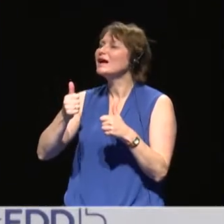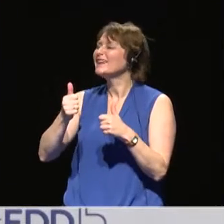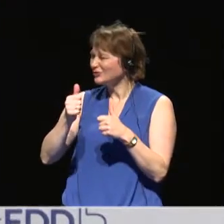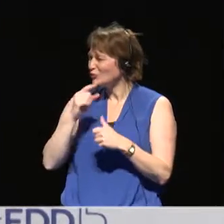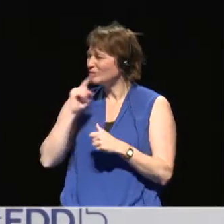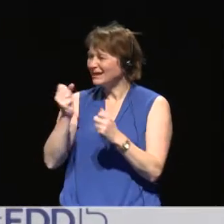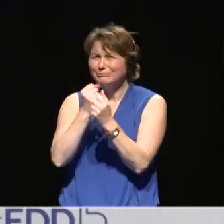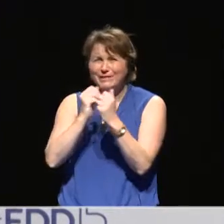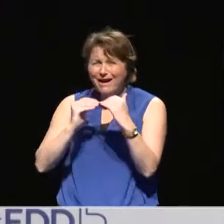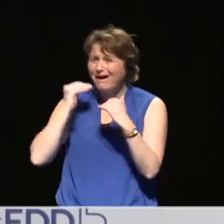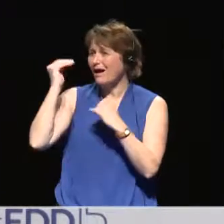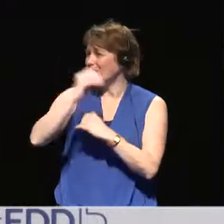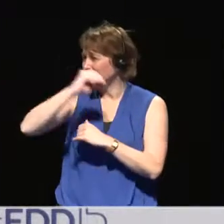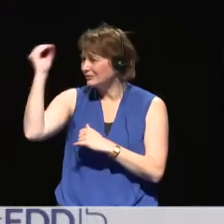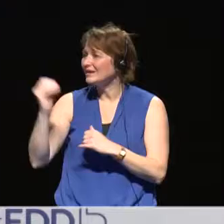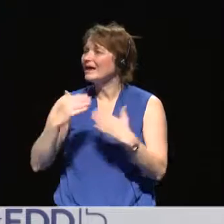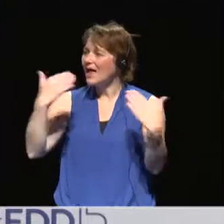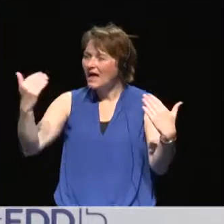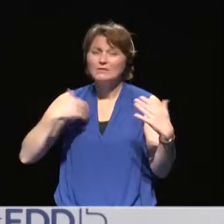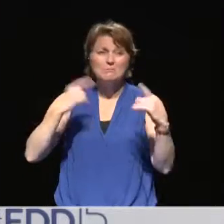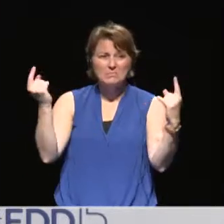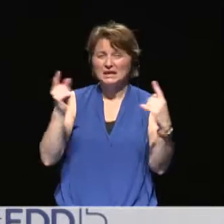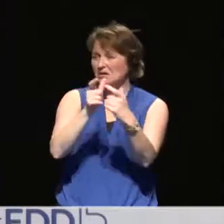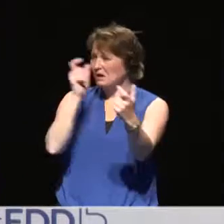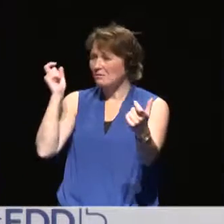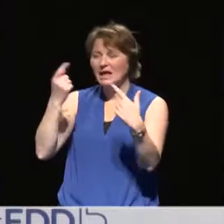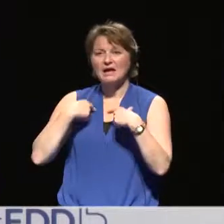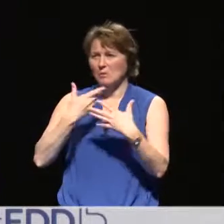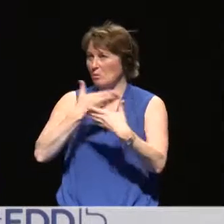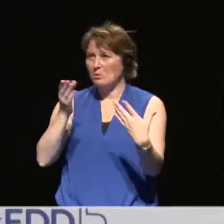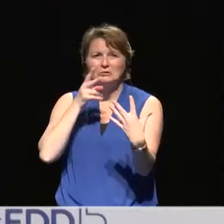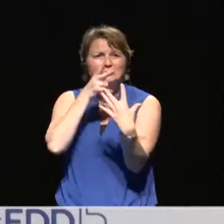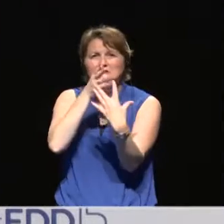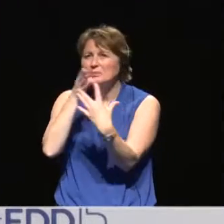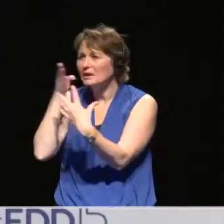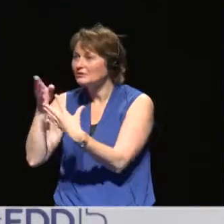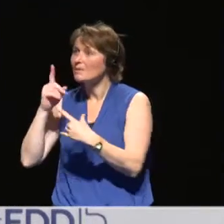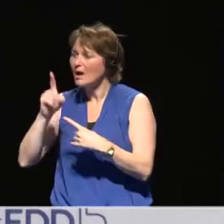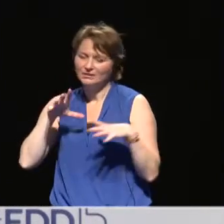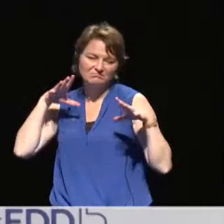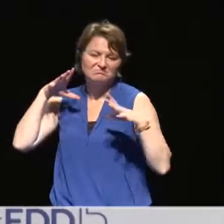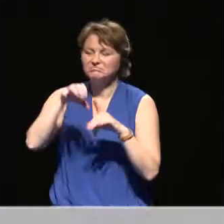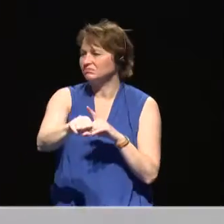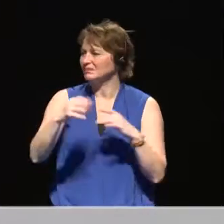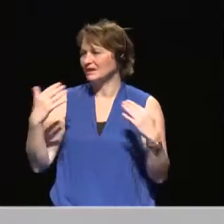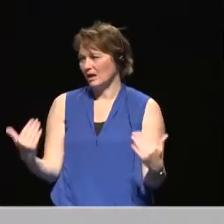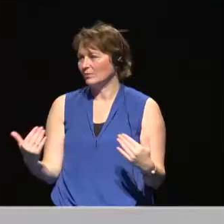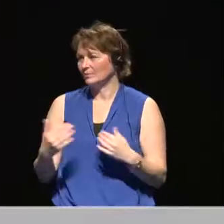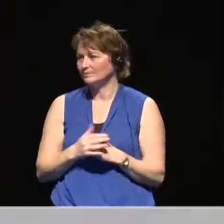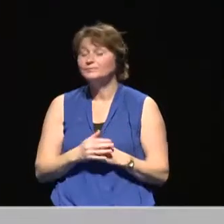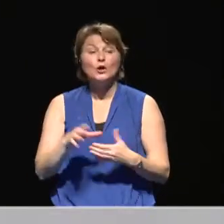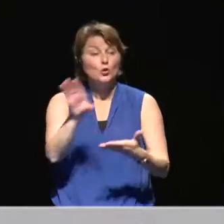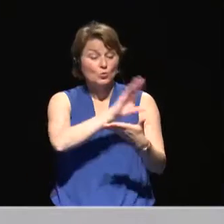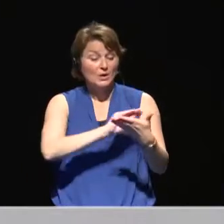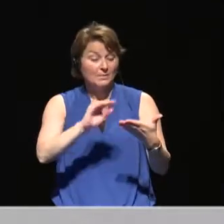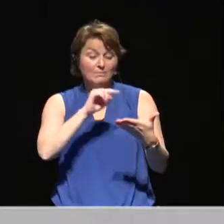involve phantom firms, for example, with lack of transparency, so that's why we have to act immediately on the issue. And of course, in the report,